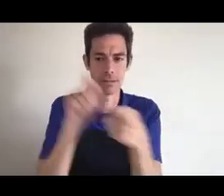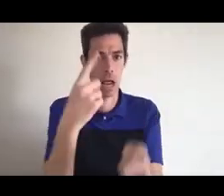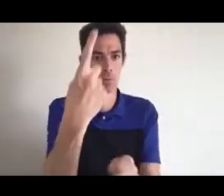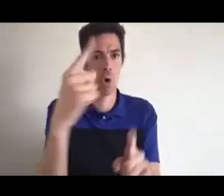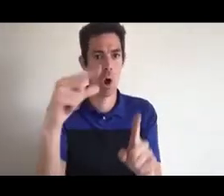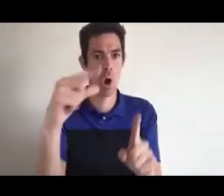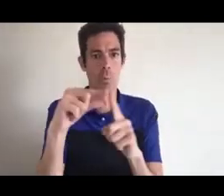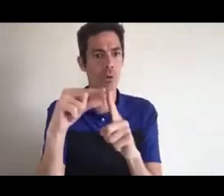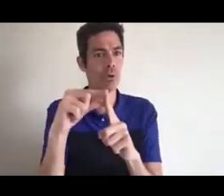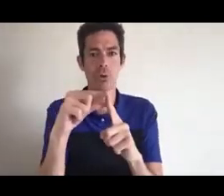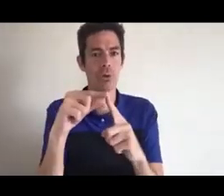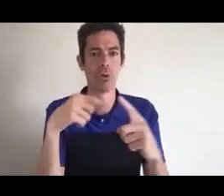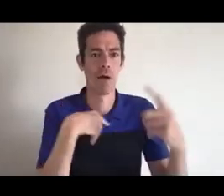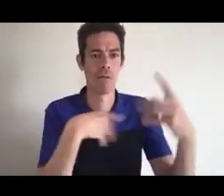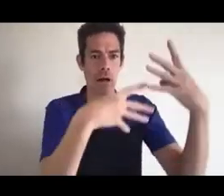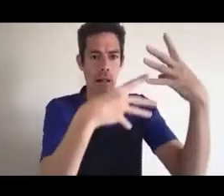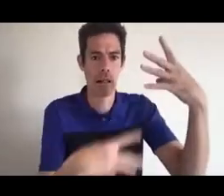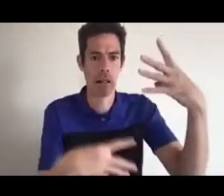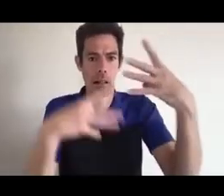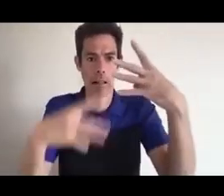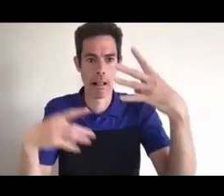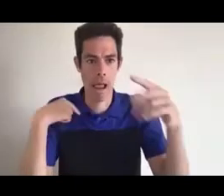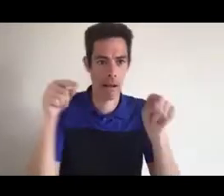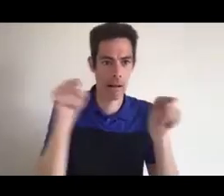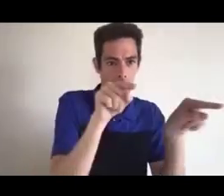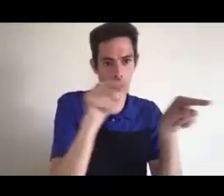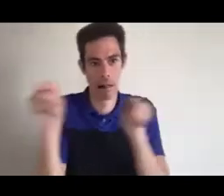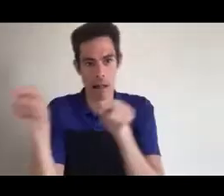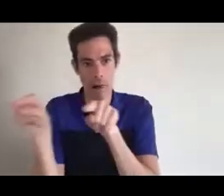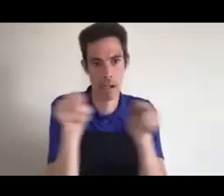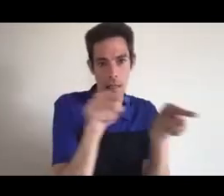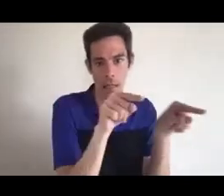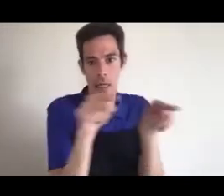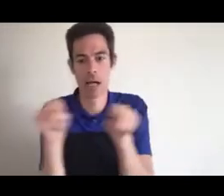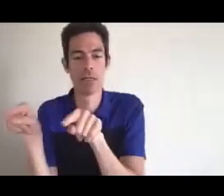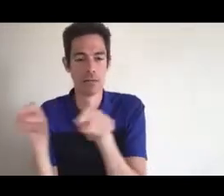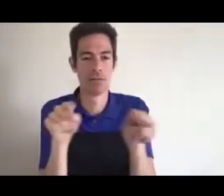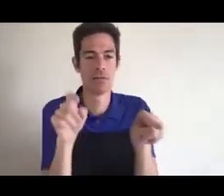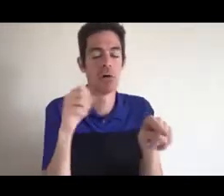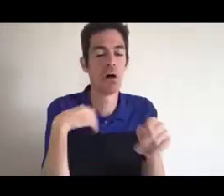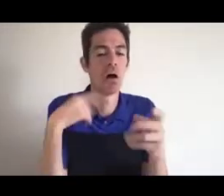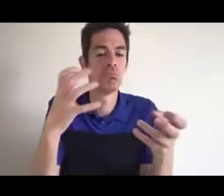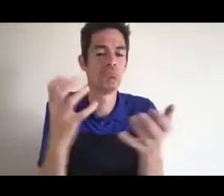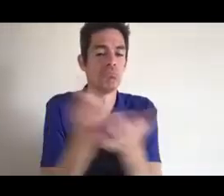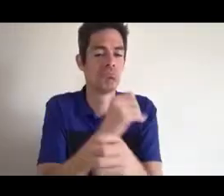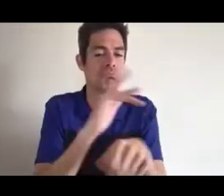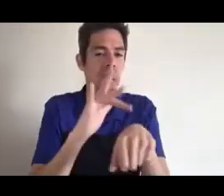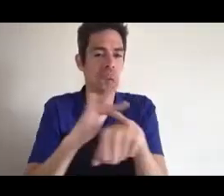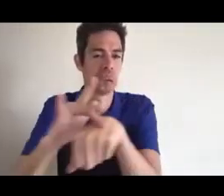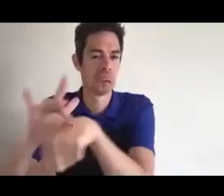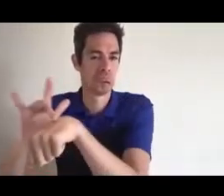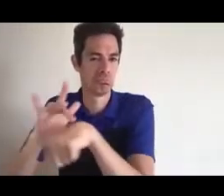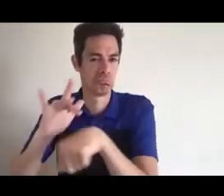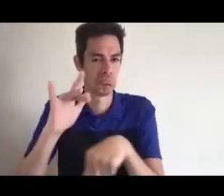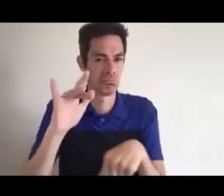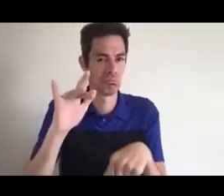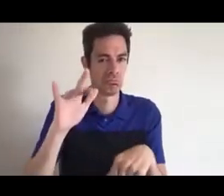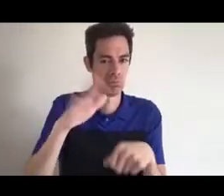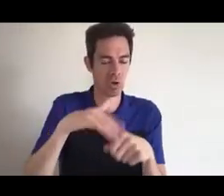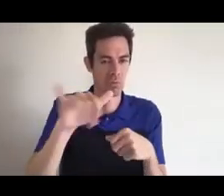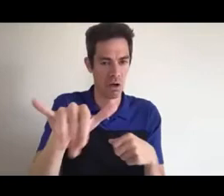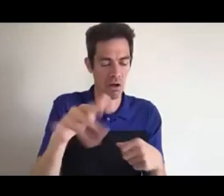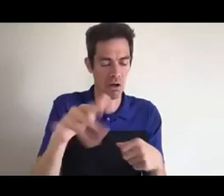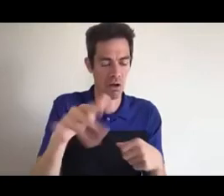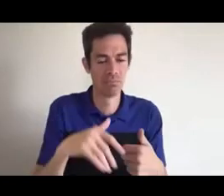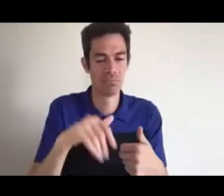that's not really transferred into one word in English. There are so many different words you could choose that would be translated. So I want to touch